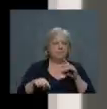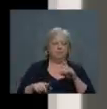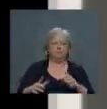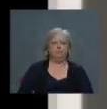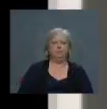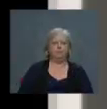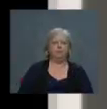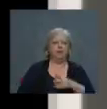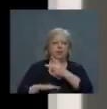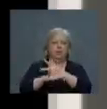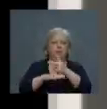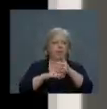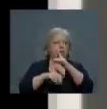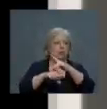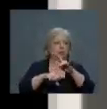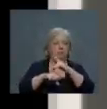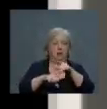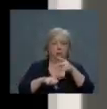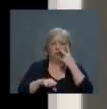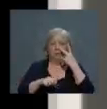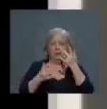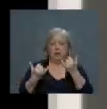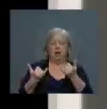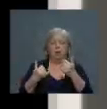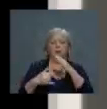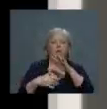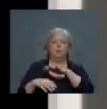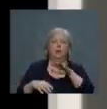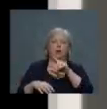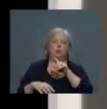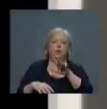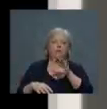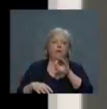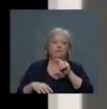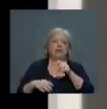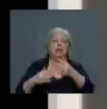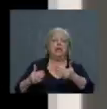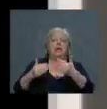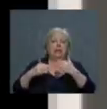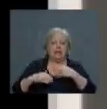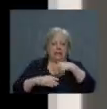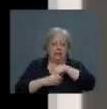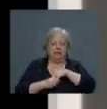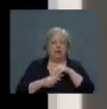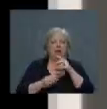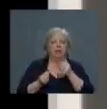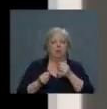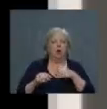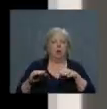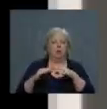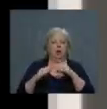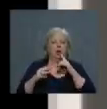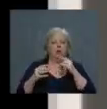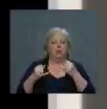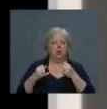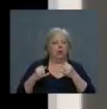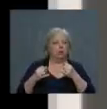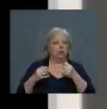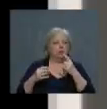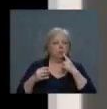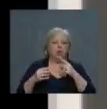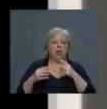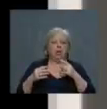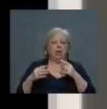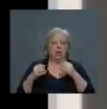or parking spaces you're looking at right now are actually about 25 feet inside the property, which aligns them really with the backside of the